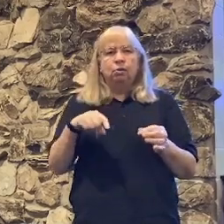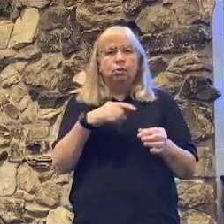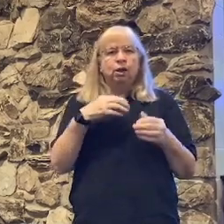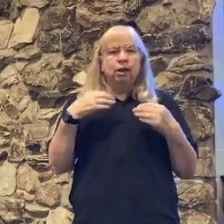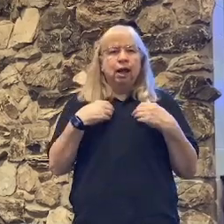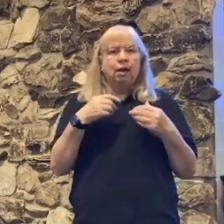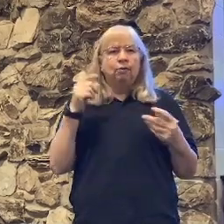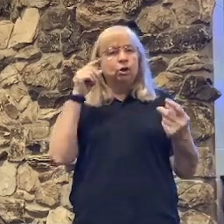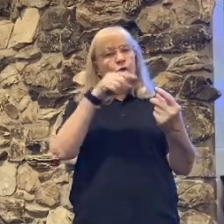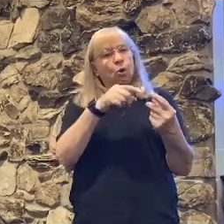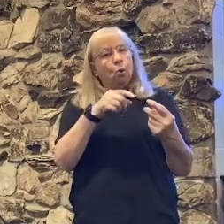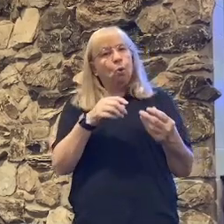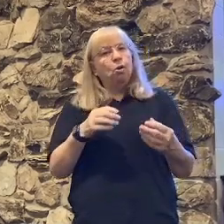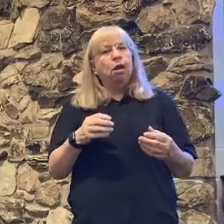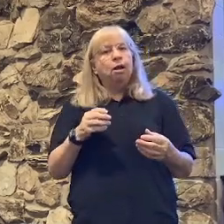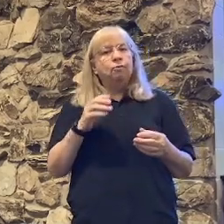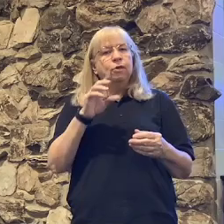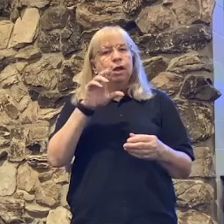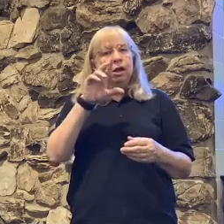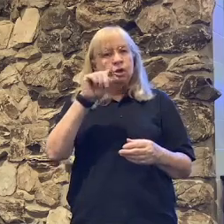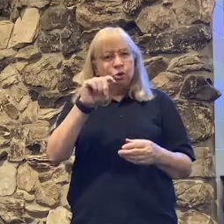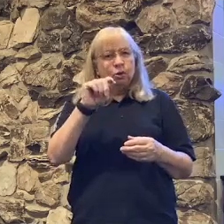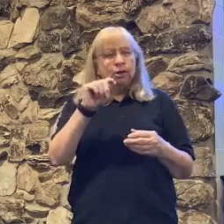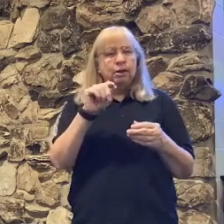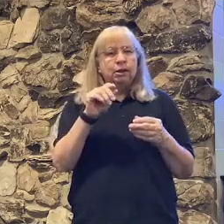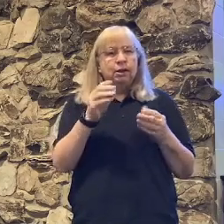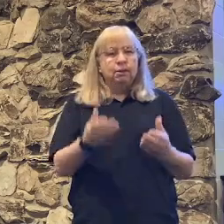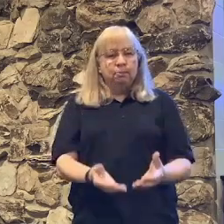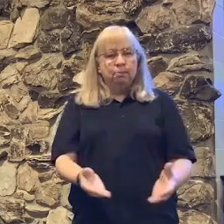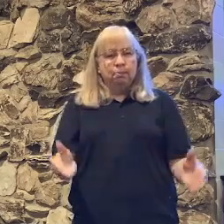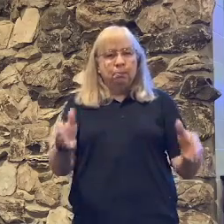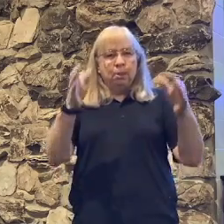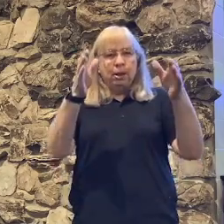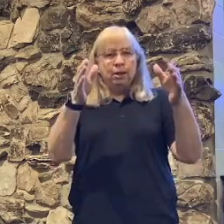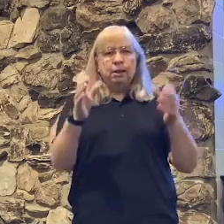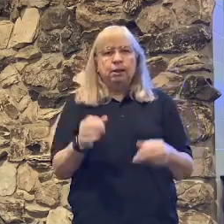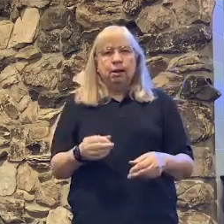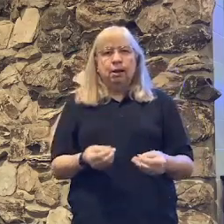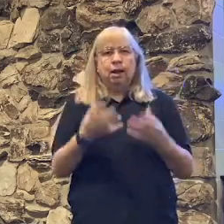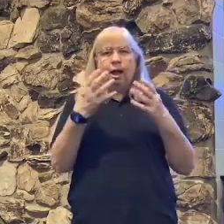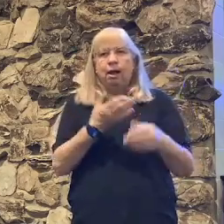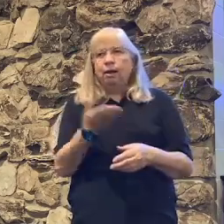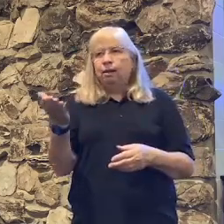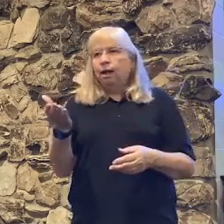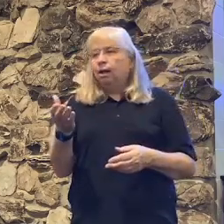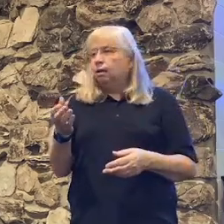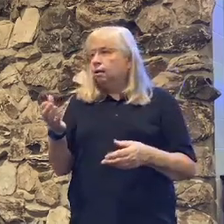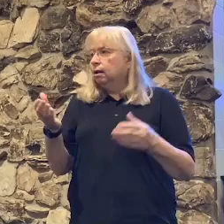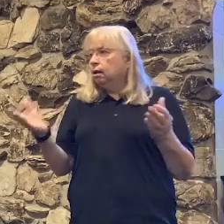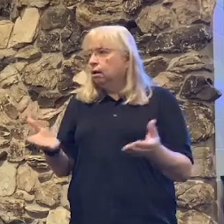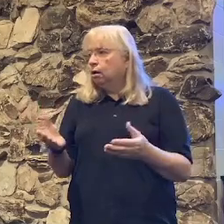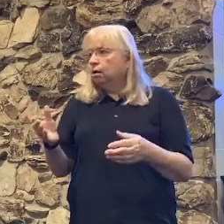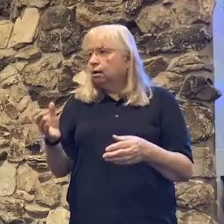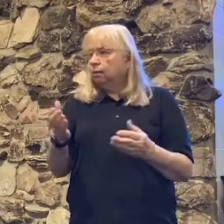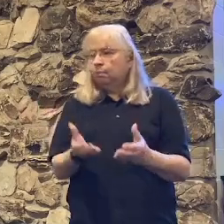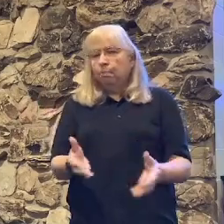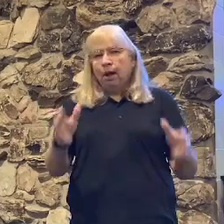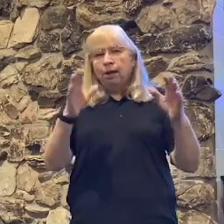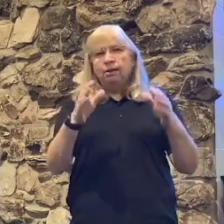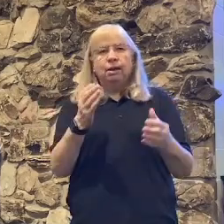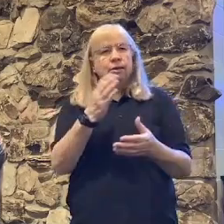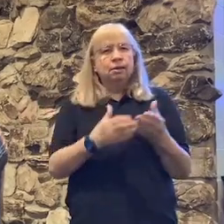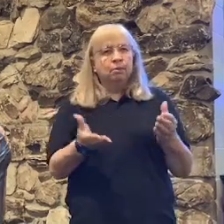20 buckets. That's a lot of stuff. As you can see, here are the buckets. Here's some of the